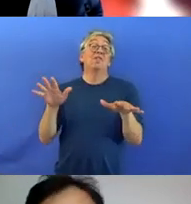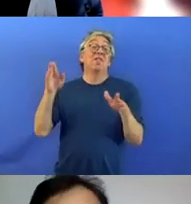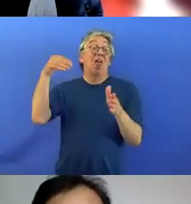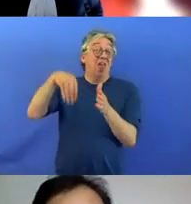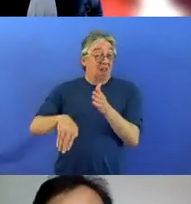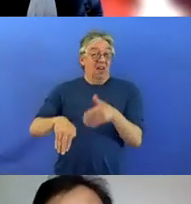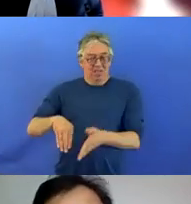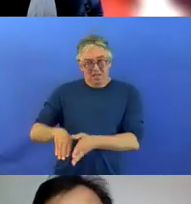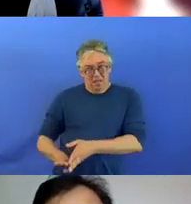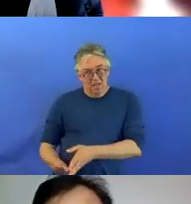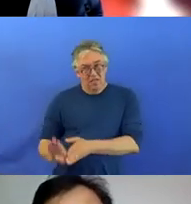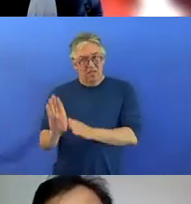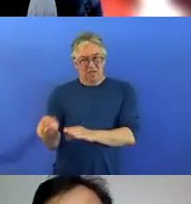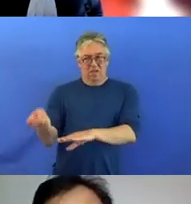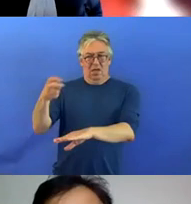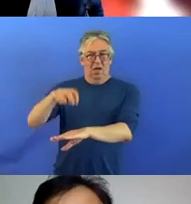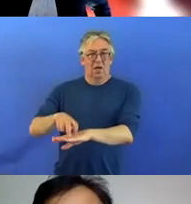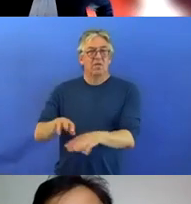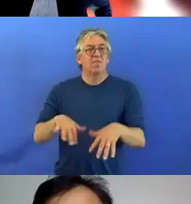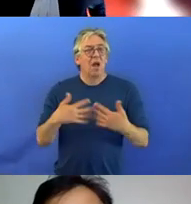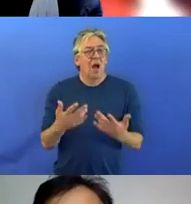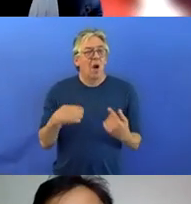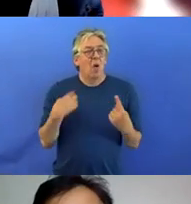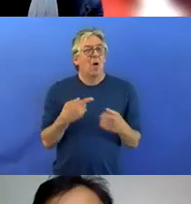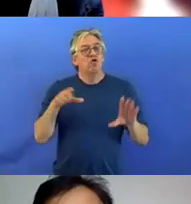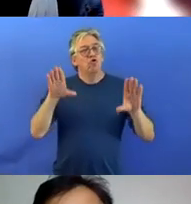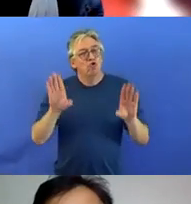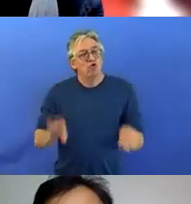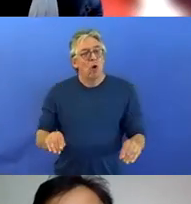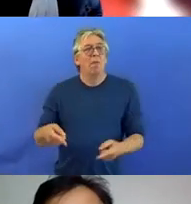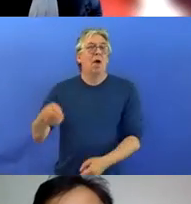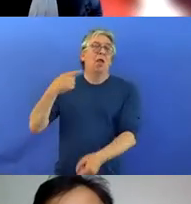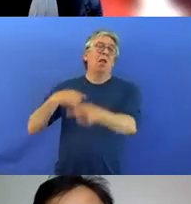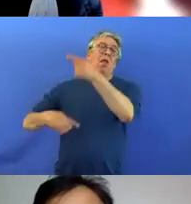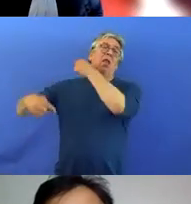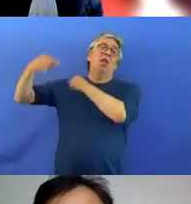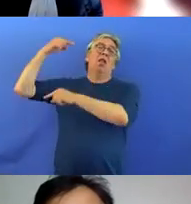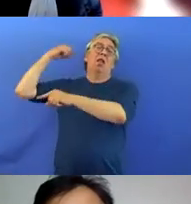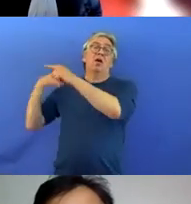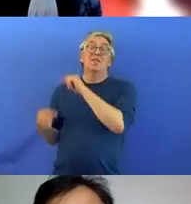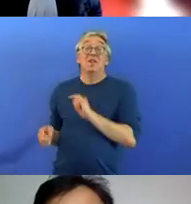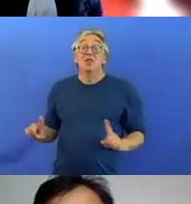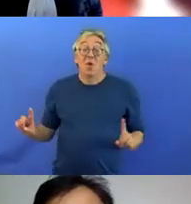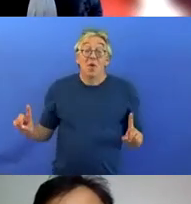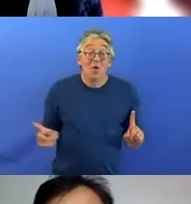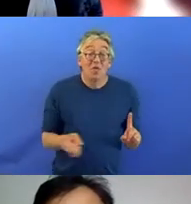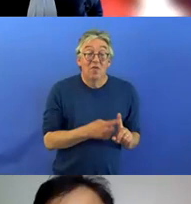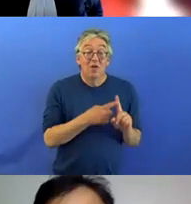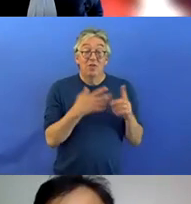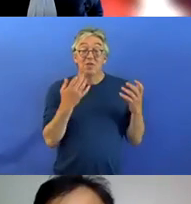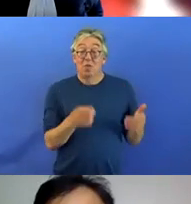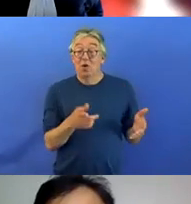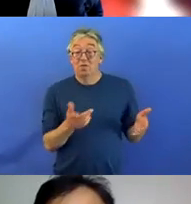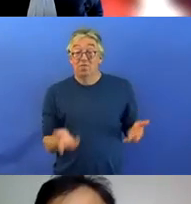a slide backwards. But first of all, I will give the floor to Sarah Londerville. She is the director